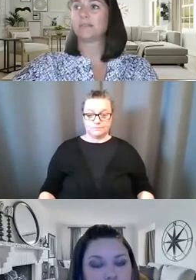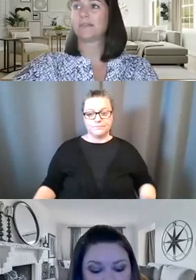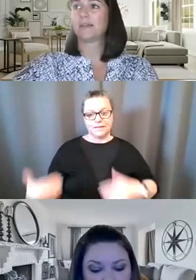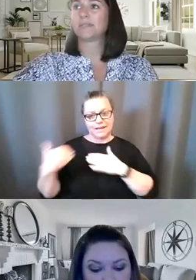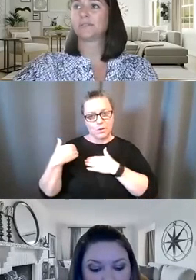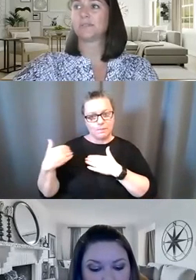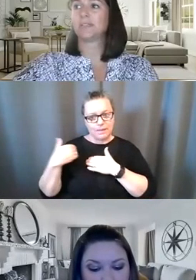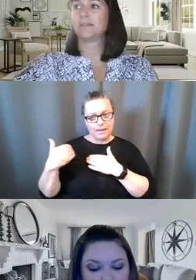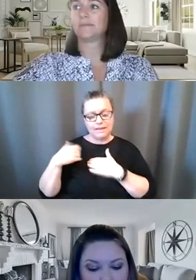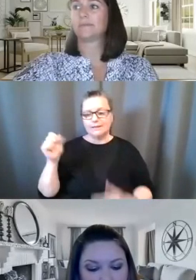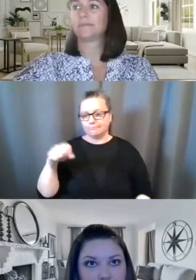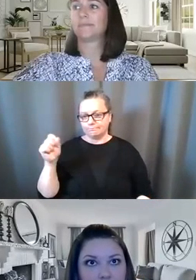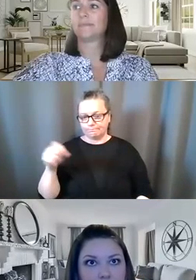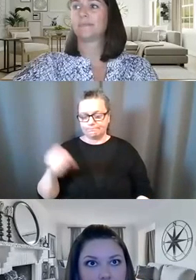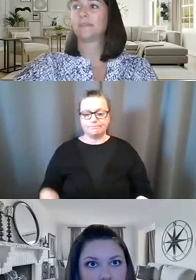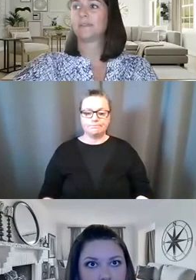Accountability. Absolutely.